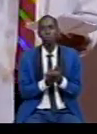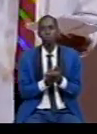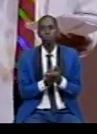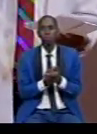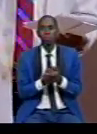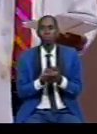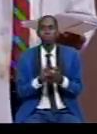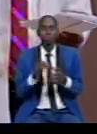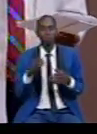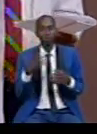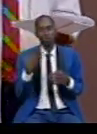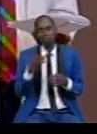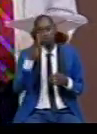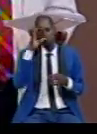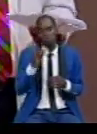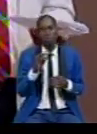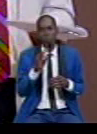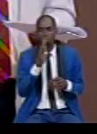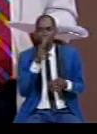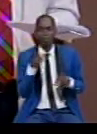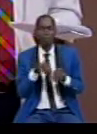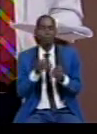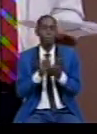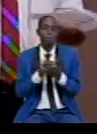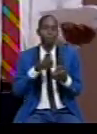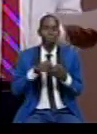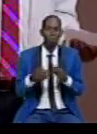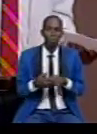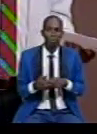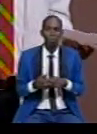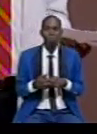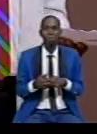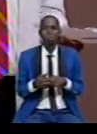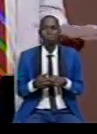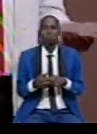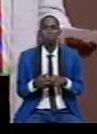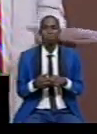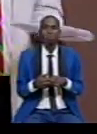loss of consciousness is, probably because with the loss of